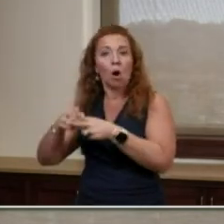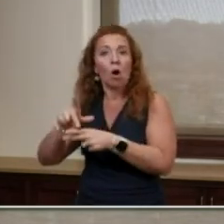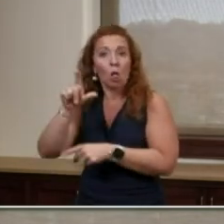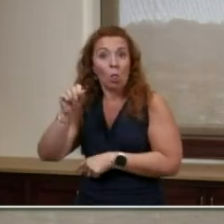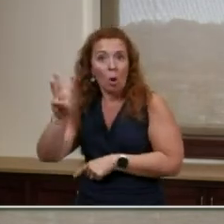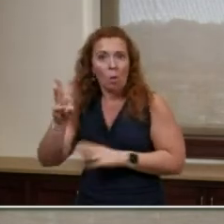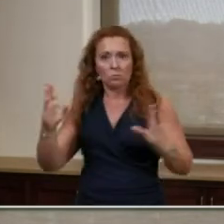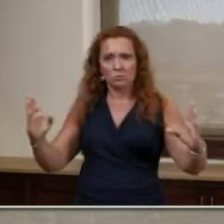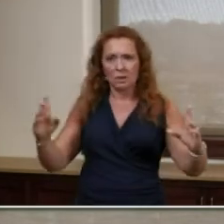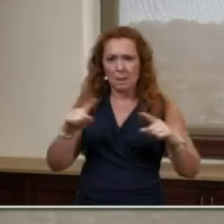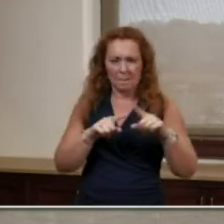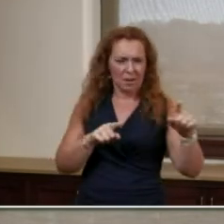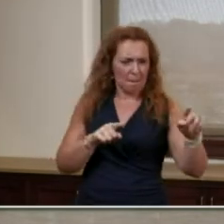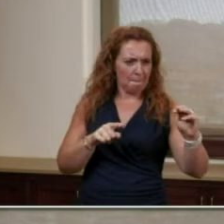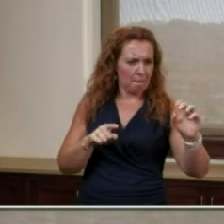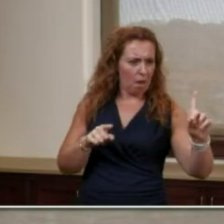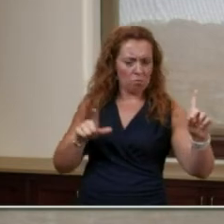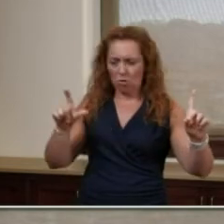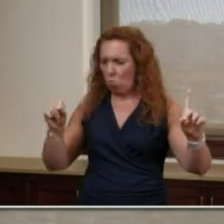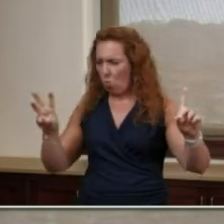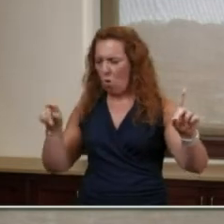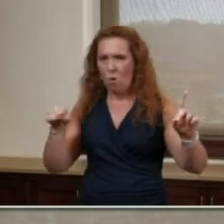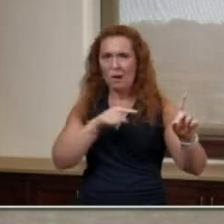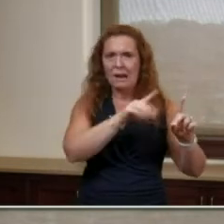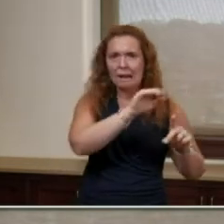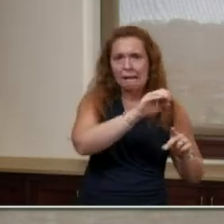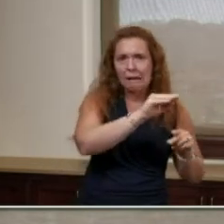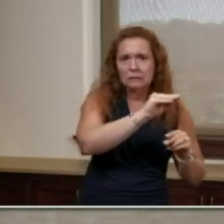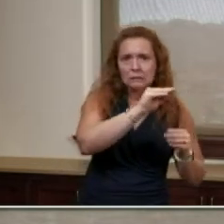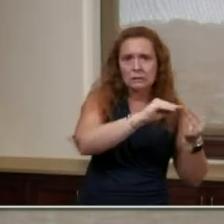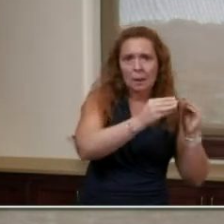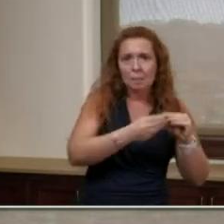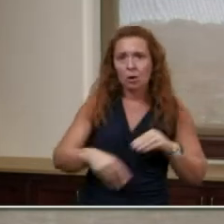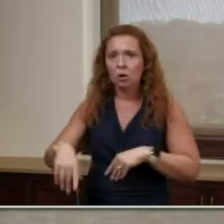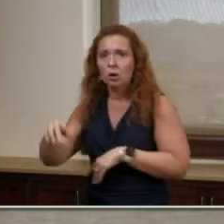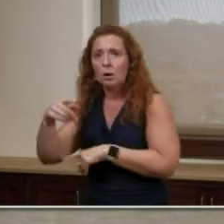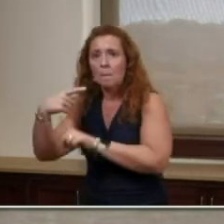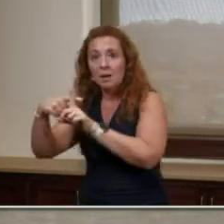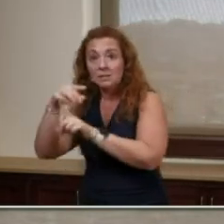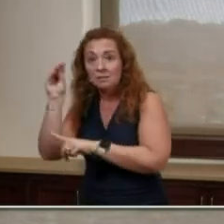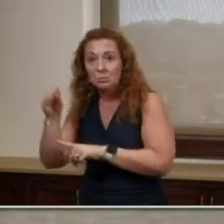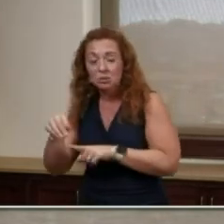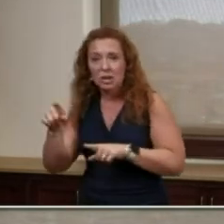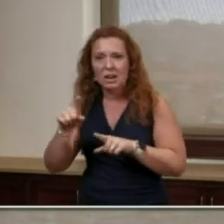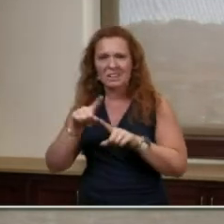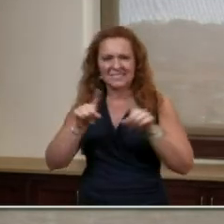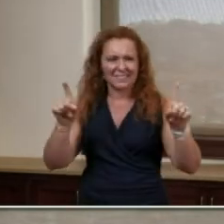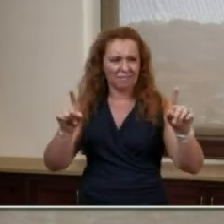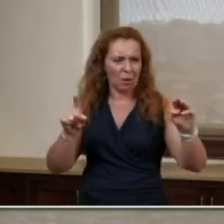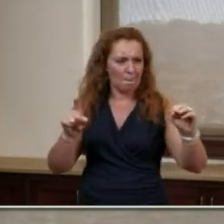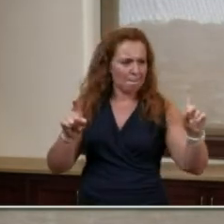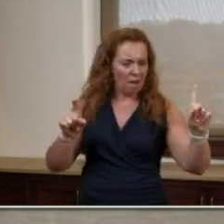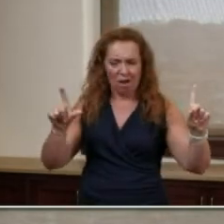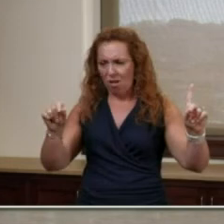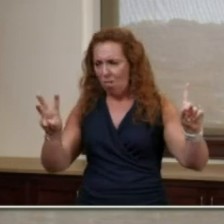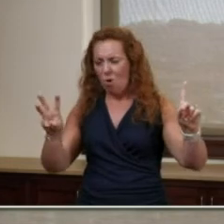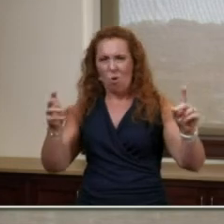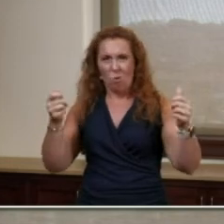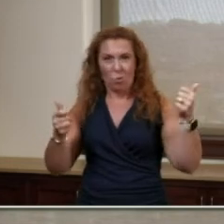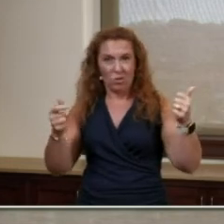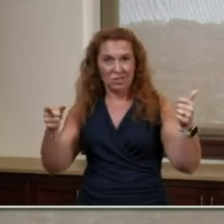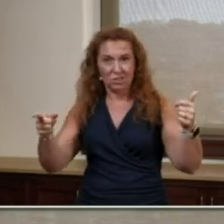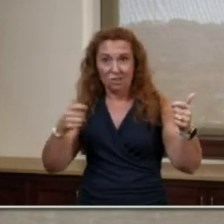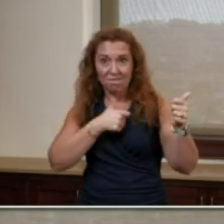However, when these two indicators, case rate and positivity rate, are in different zones, you use the higher of the two to determine your